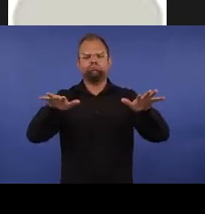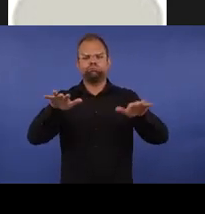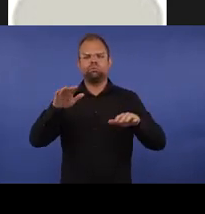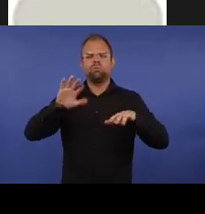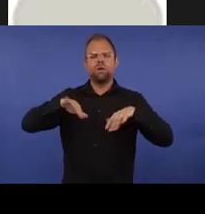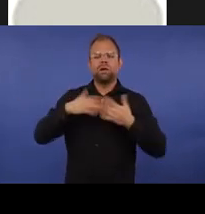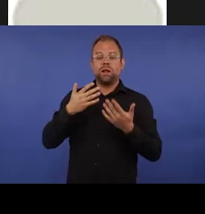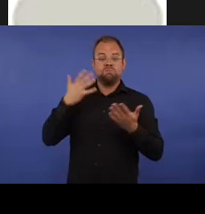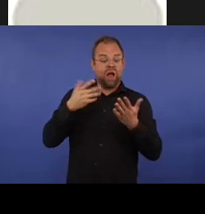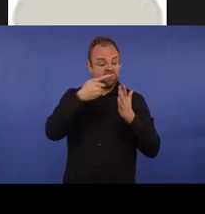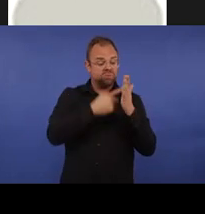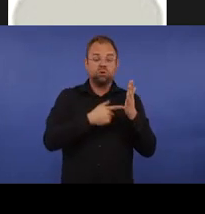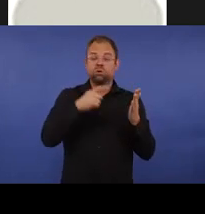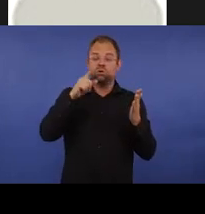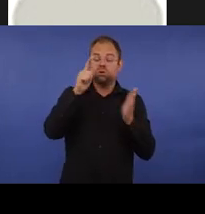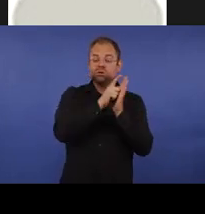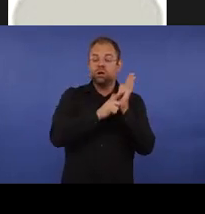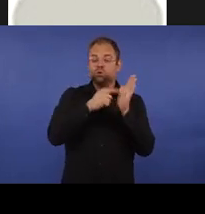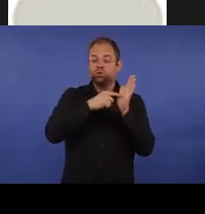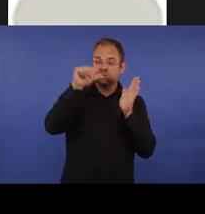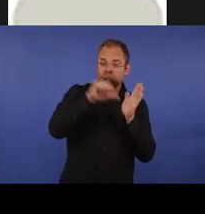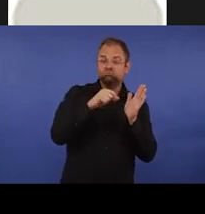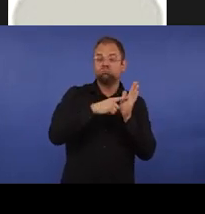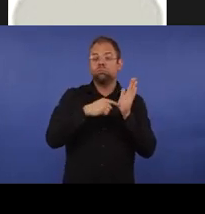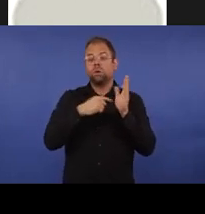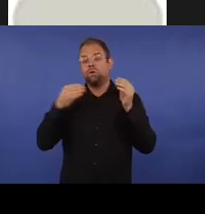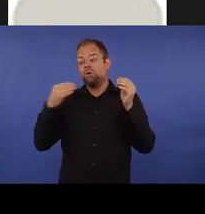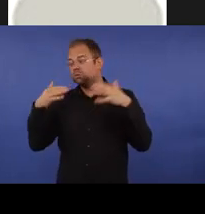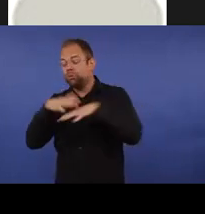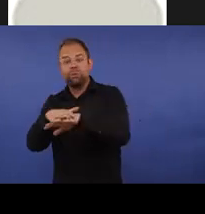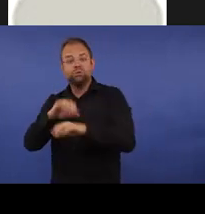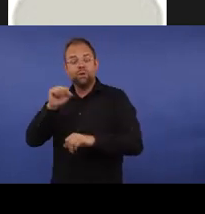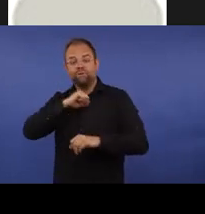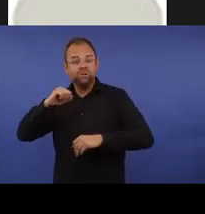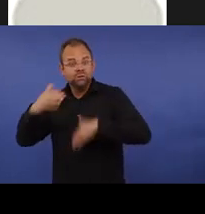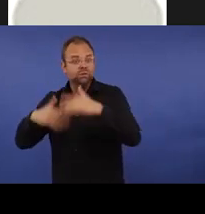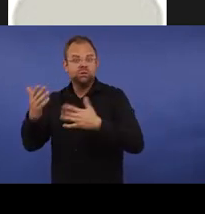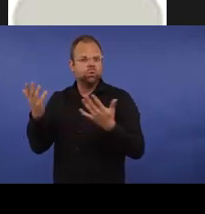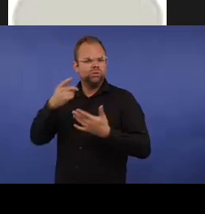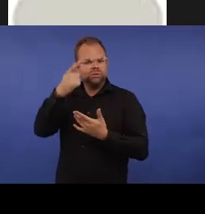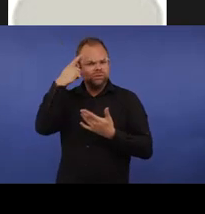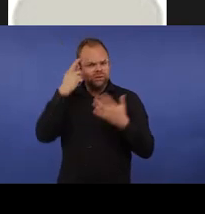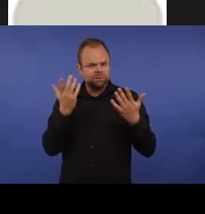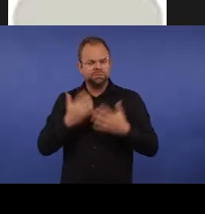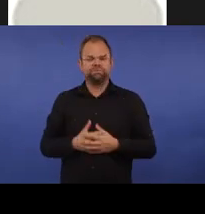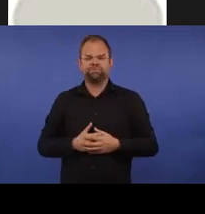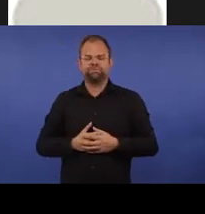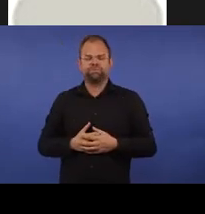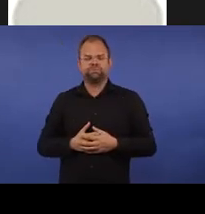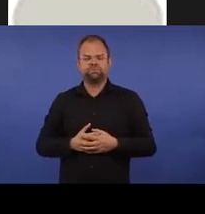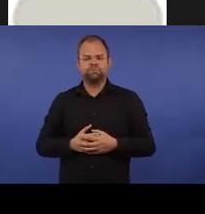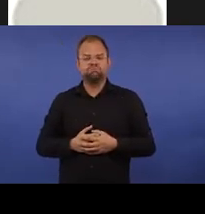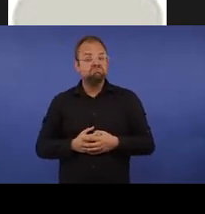think as we come out of COVID, we really, as WIN and independent living organizations in our